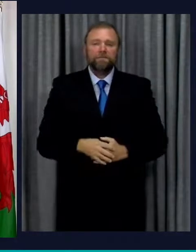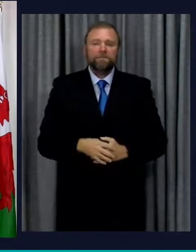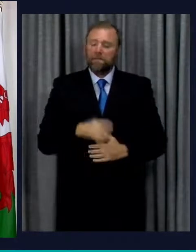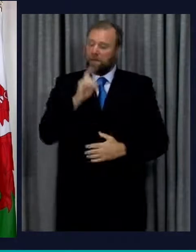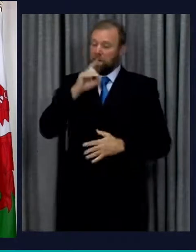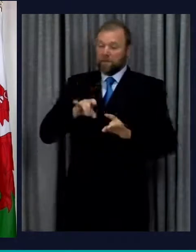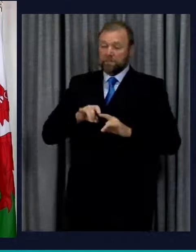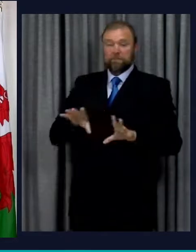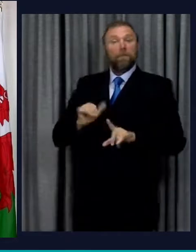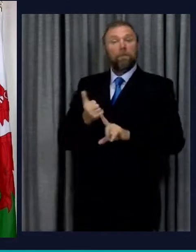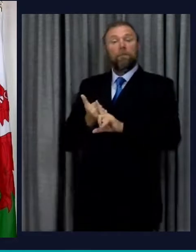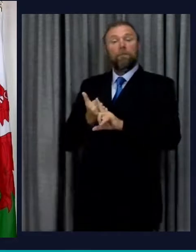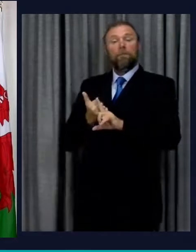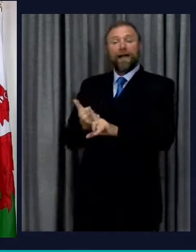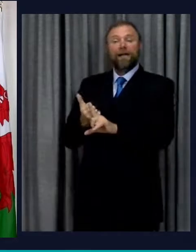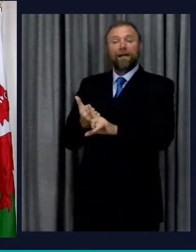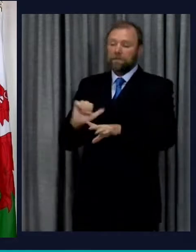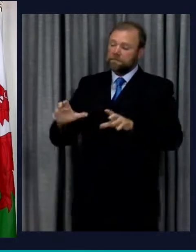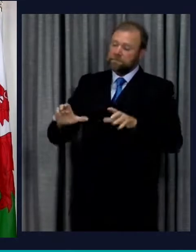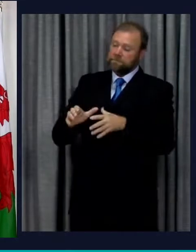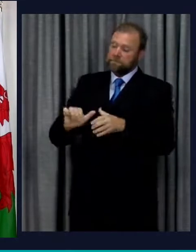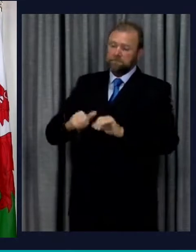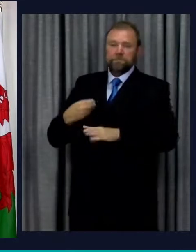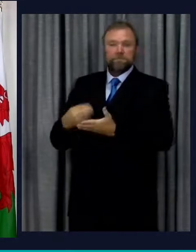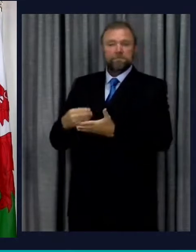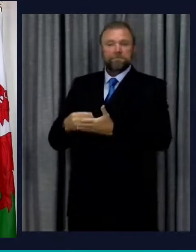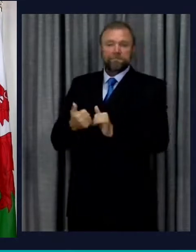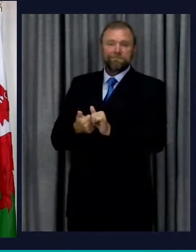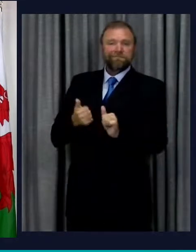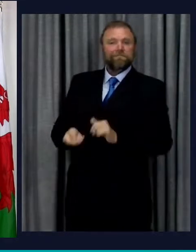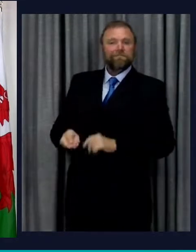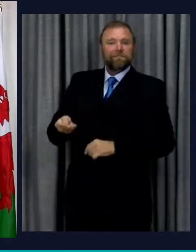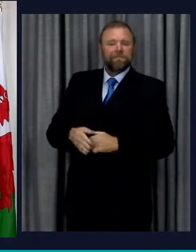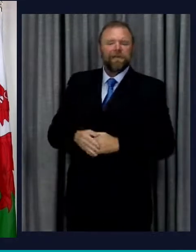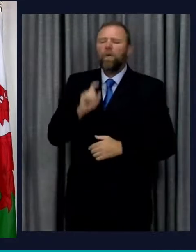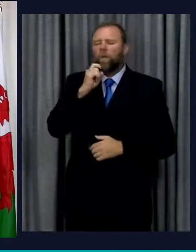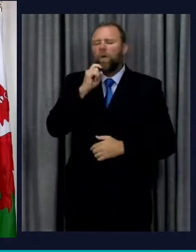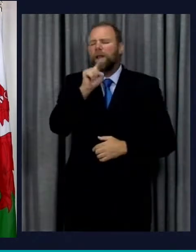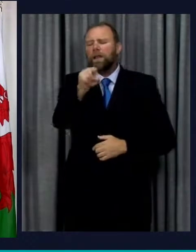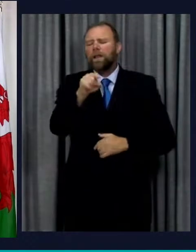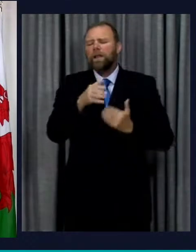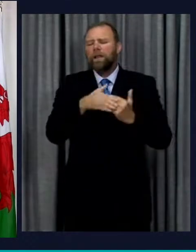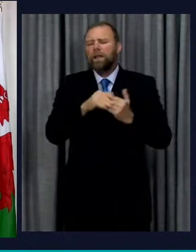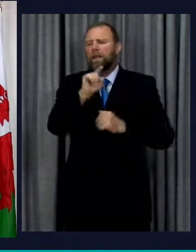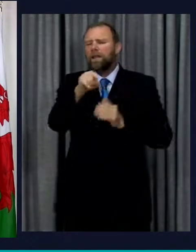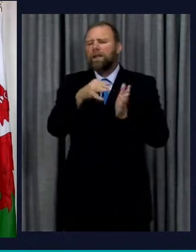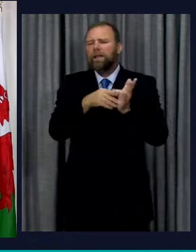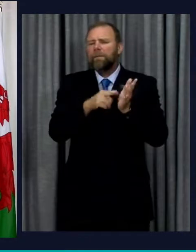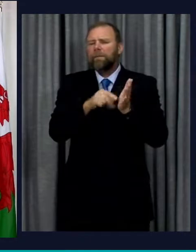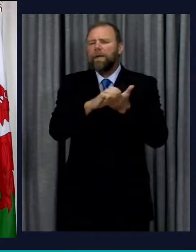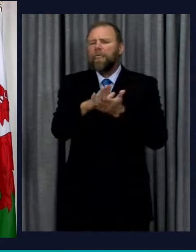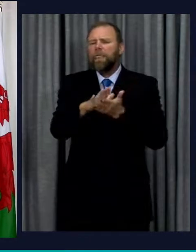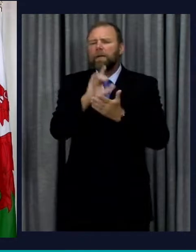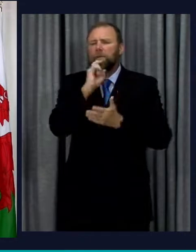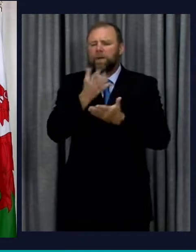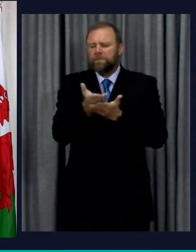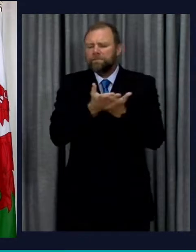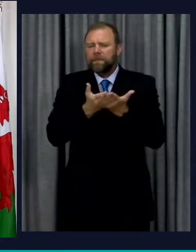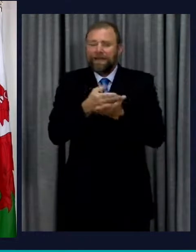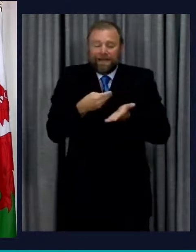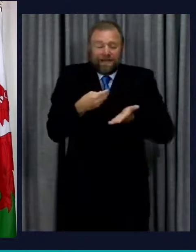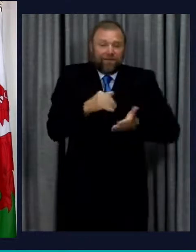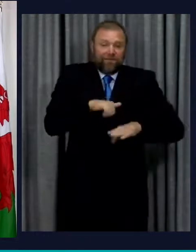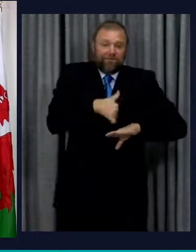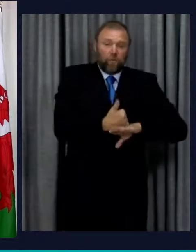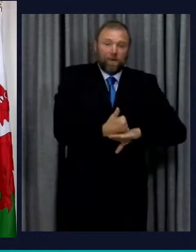to support more dynamic local economies. I'll say more next month about how our foundational economy delivery plan